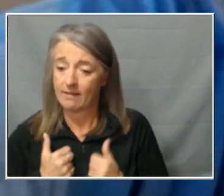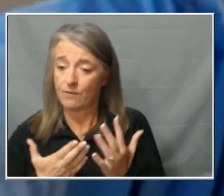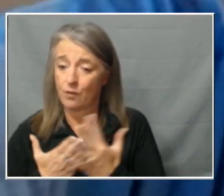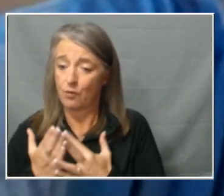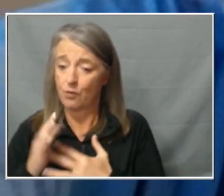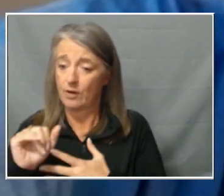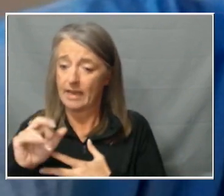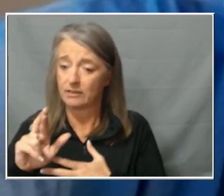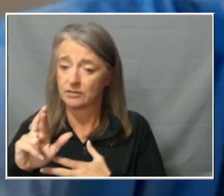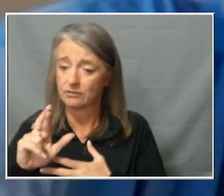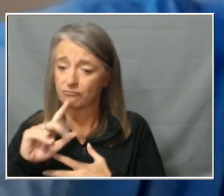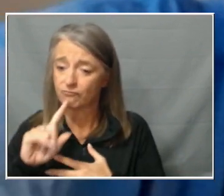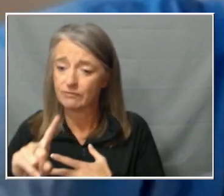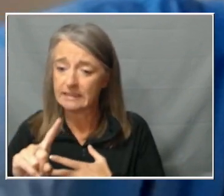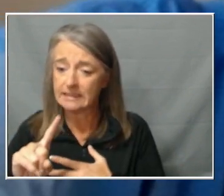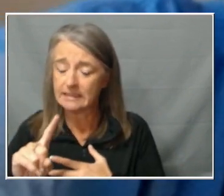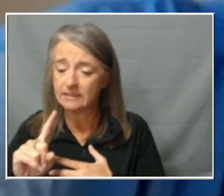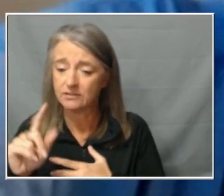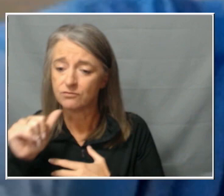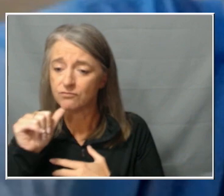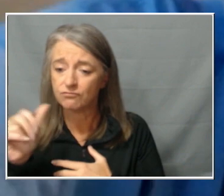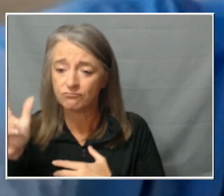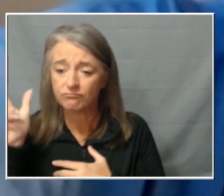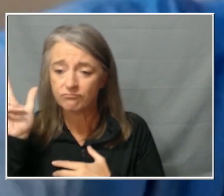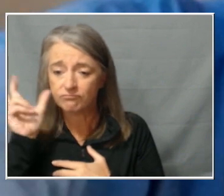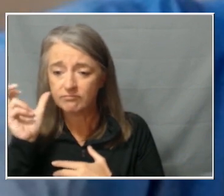that takes people out. You don't hear